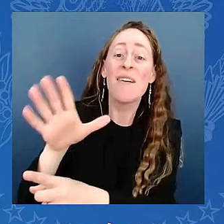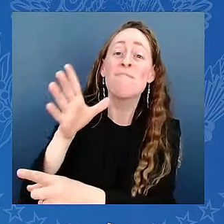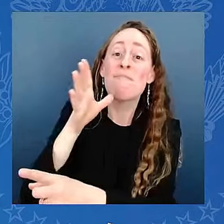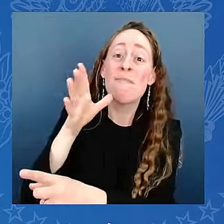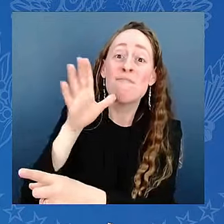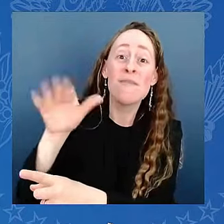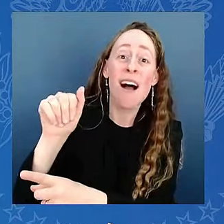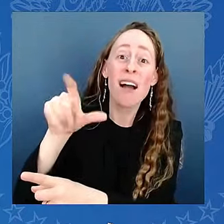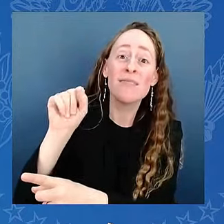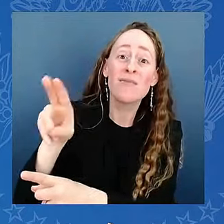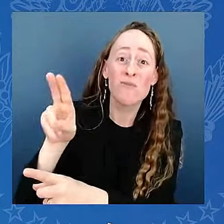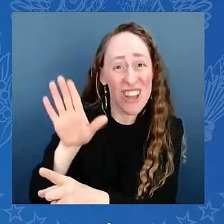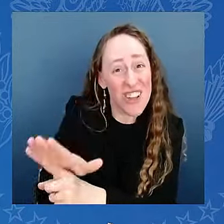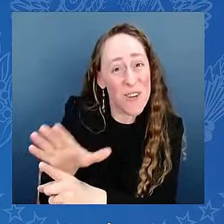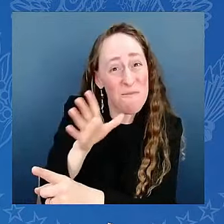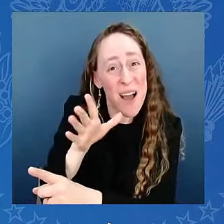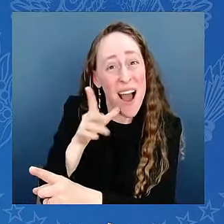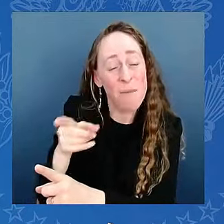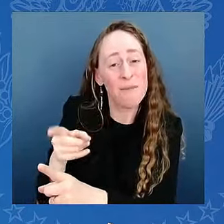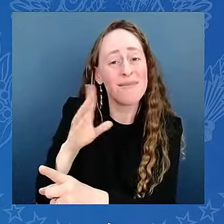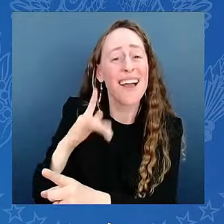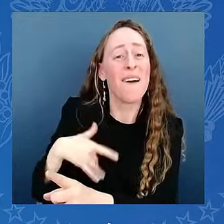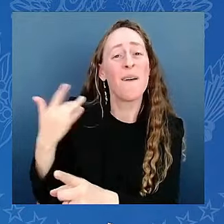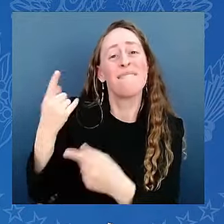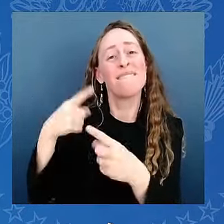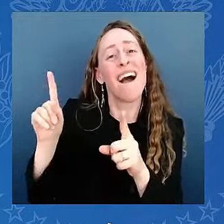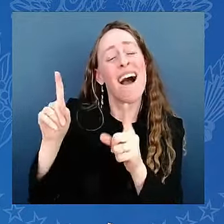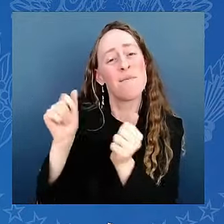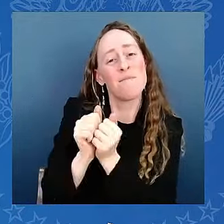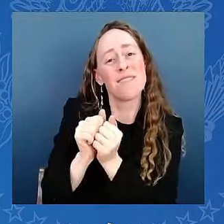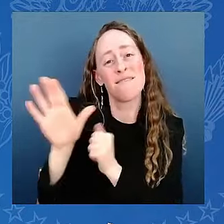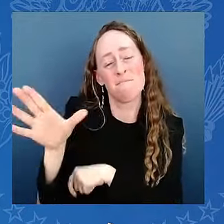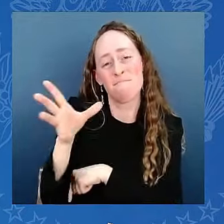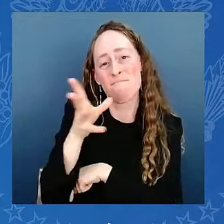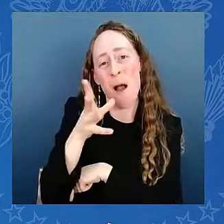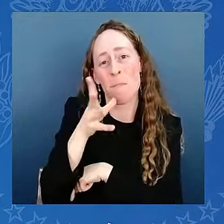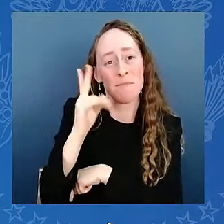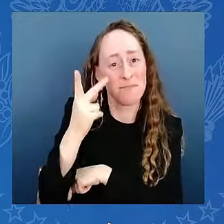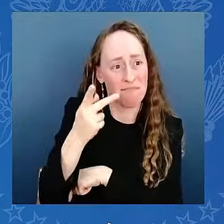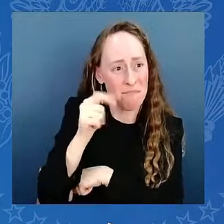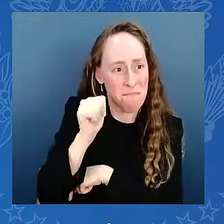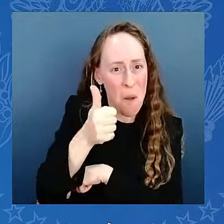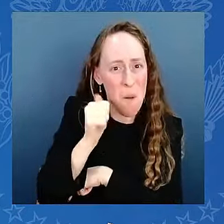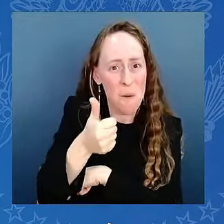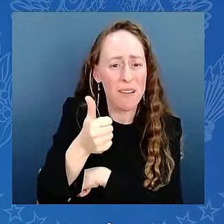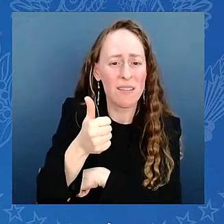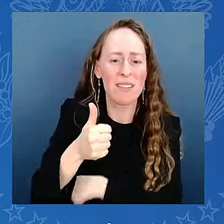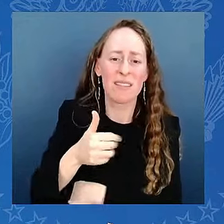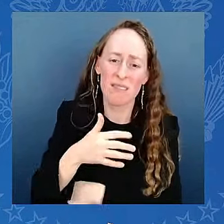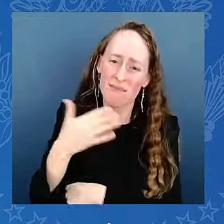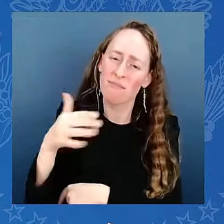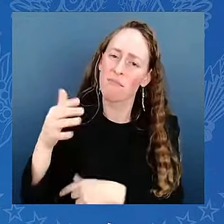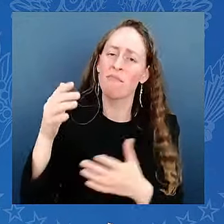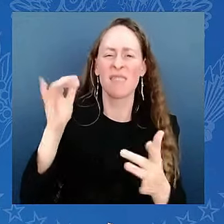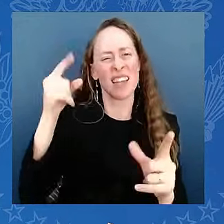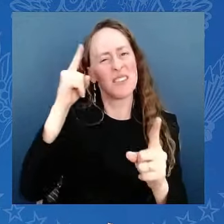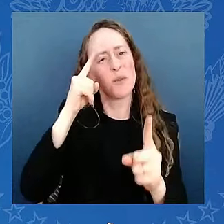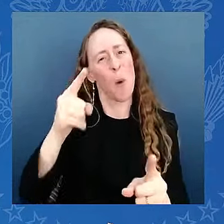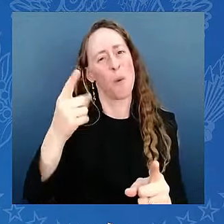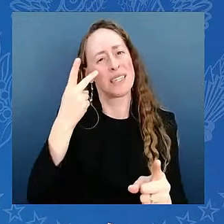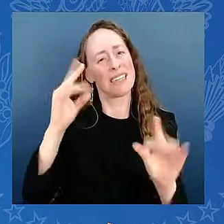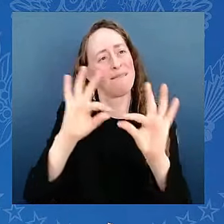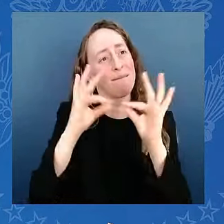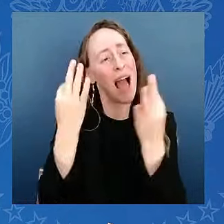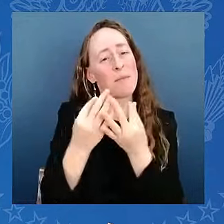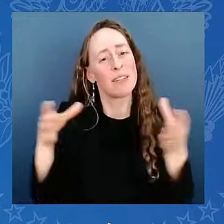about. Families able to be together again, like they should have been all along. So I want to thank